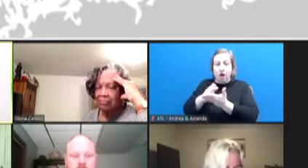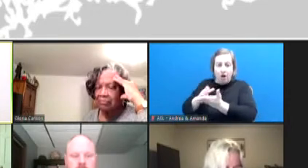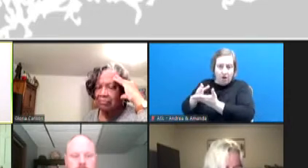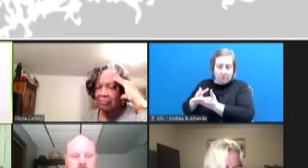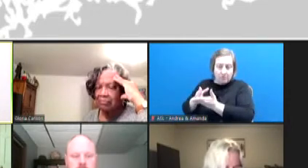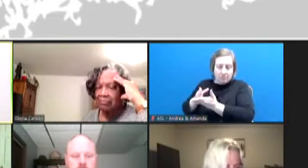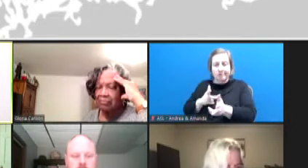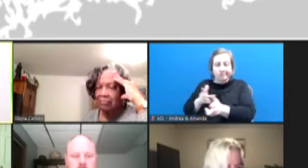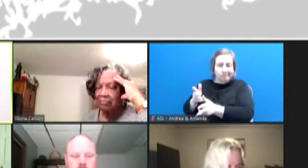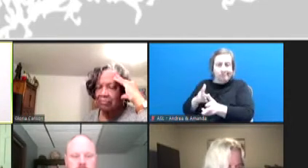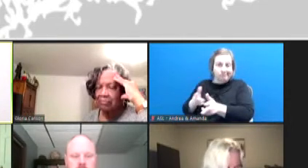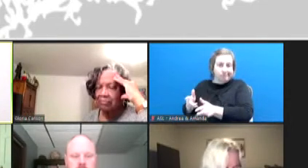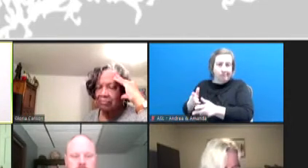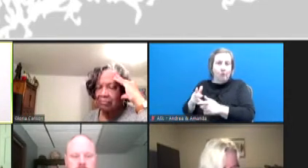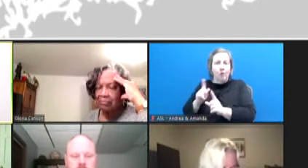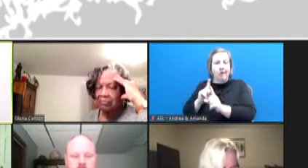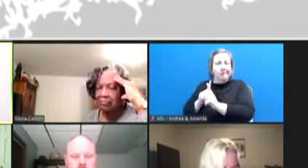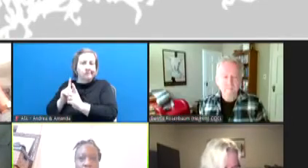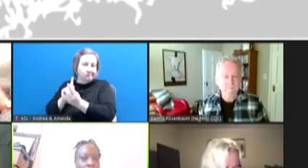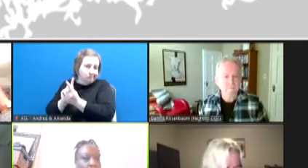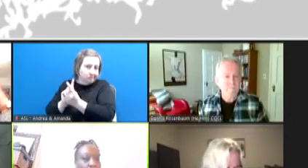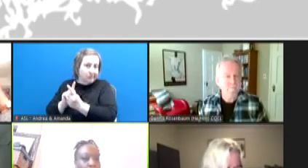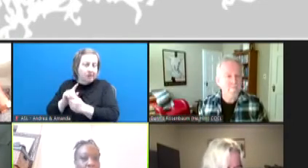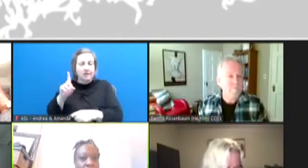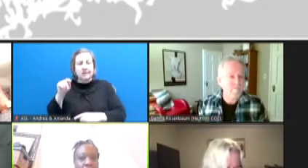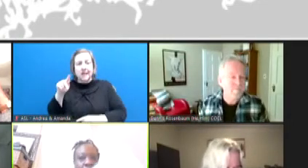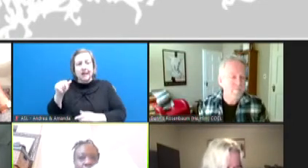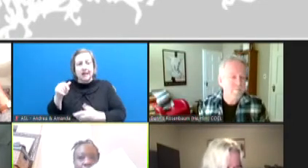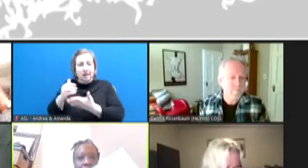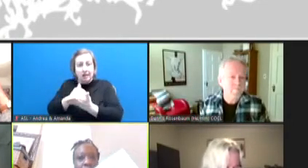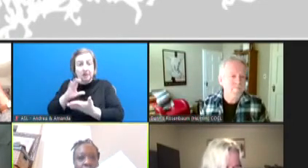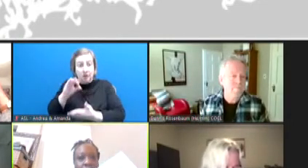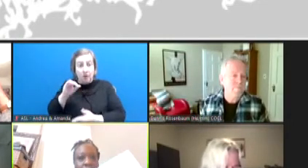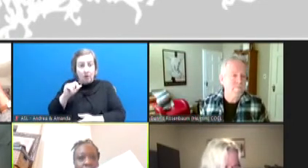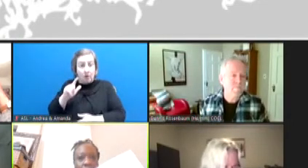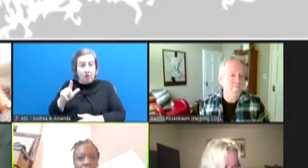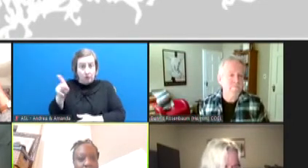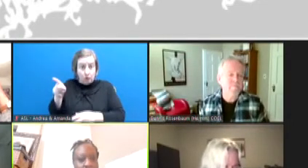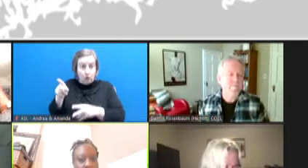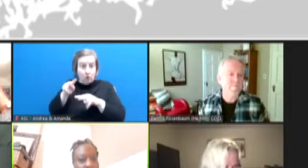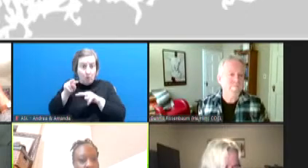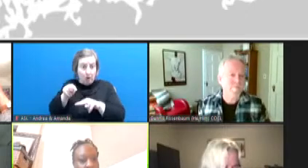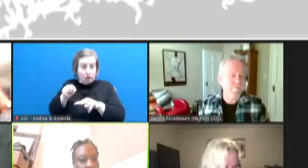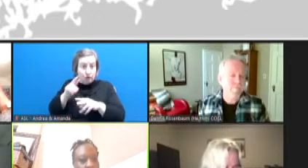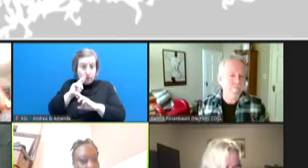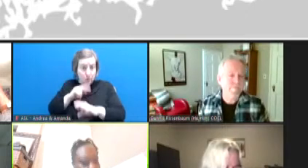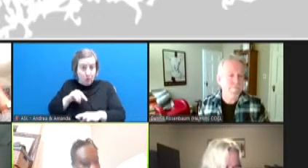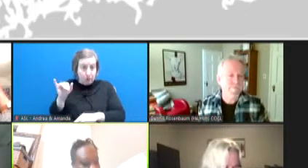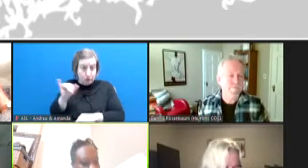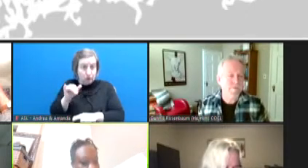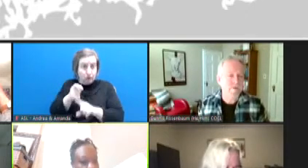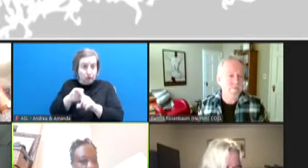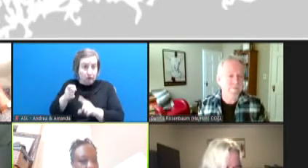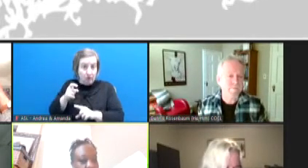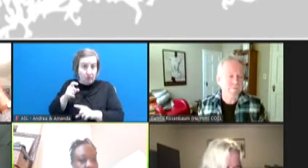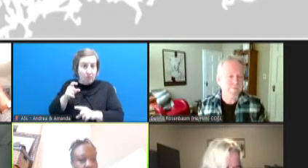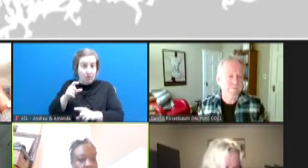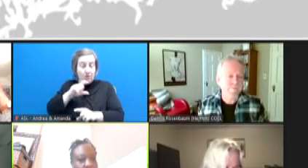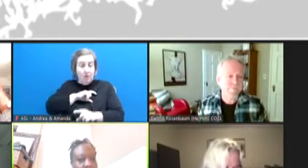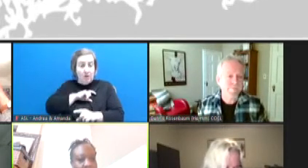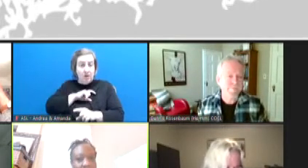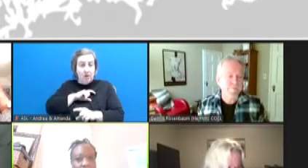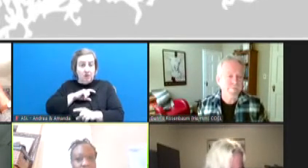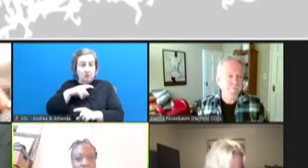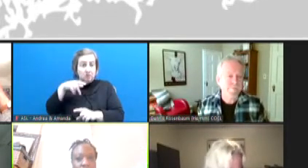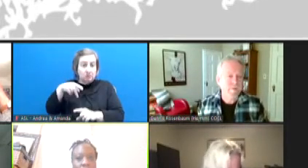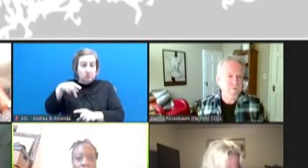of COCO's also what you do to monitor the reports that come out of the police bureau about